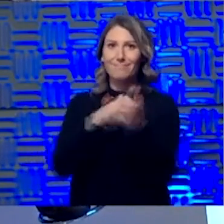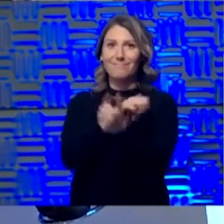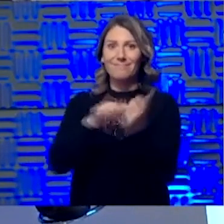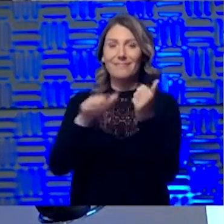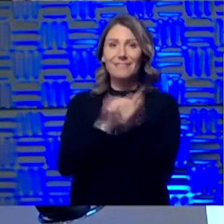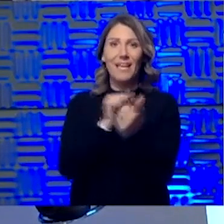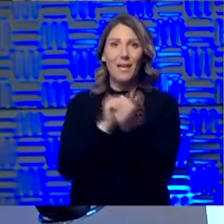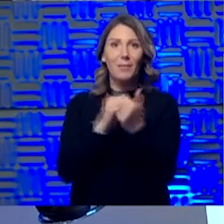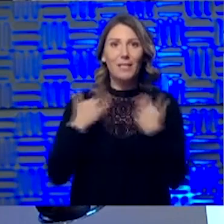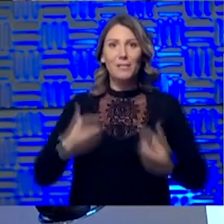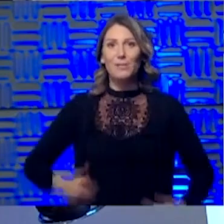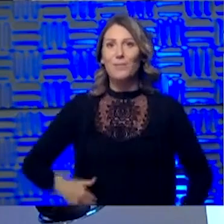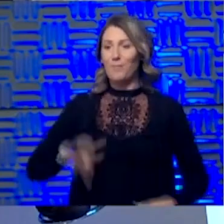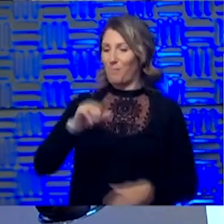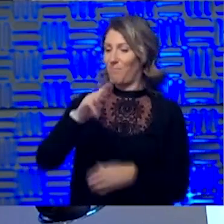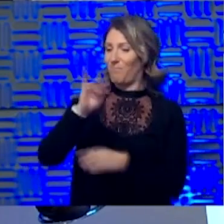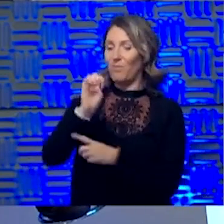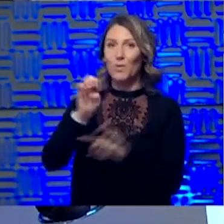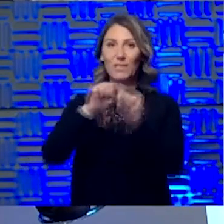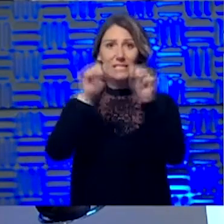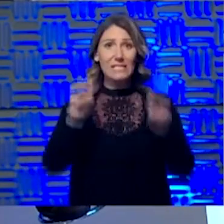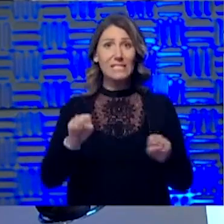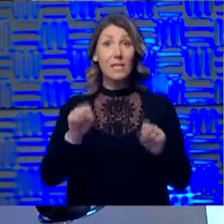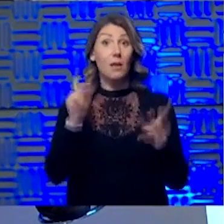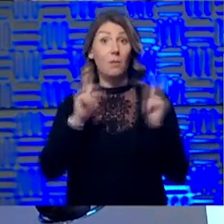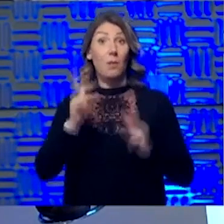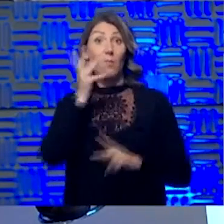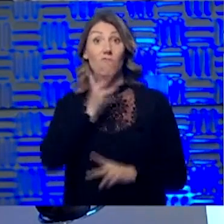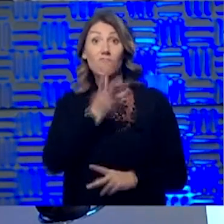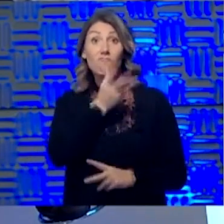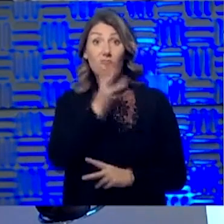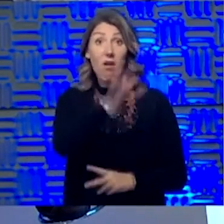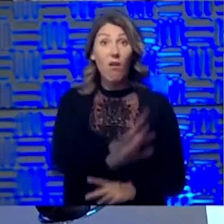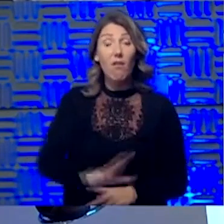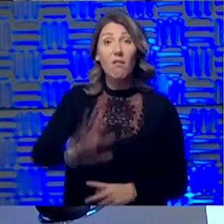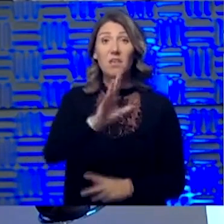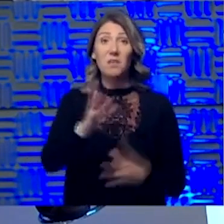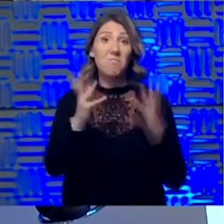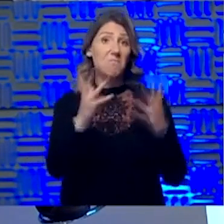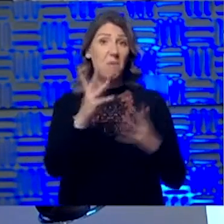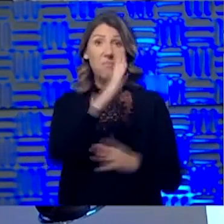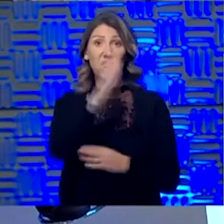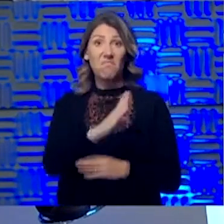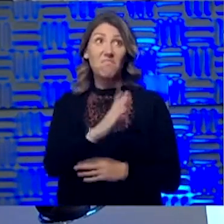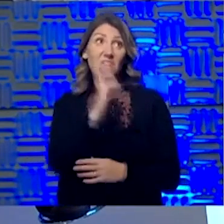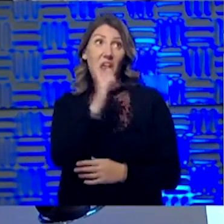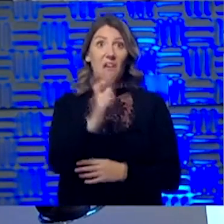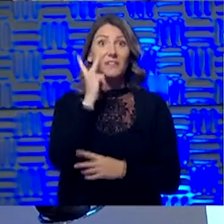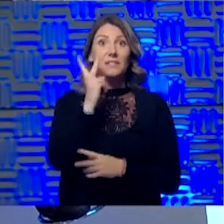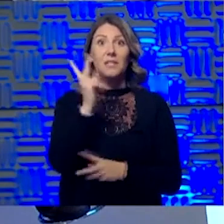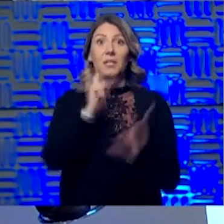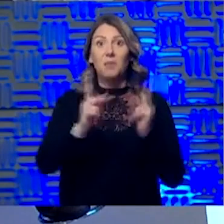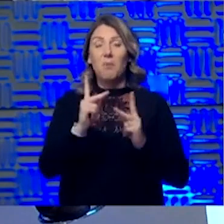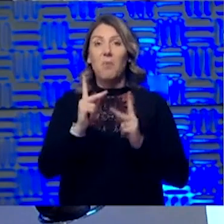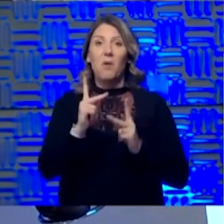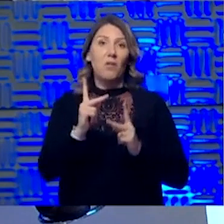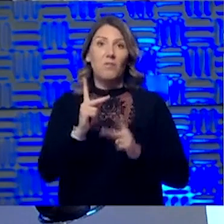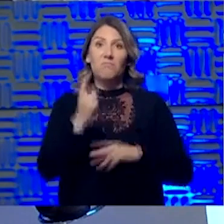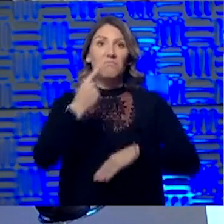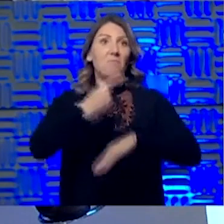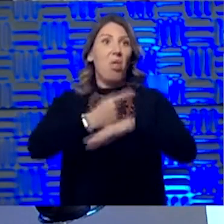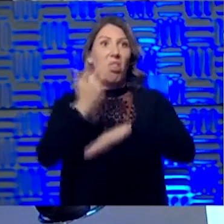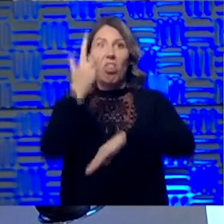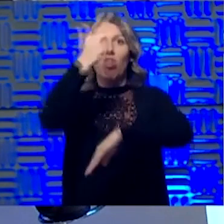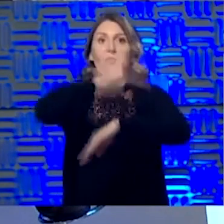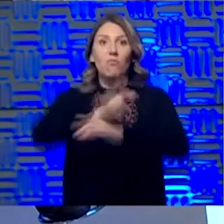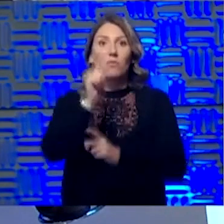think, people in very rural areas who may not see anybody for days or whatever, they still have an immune system. So